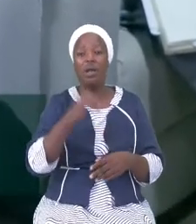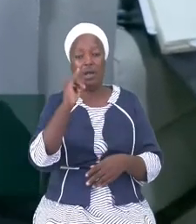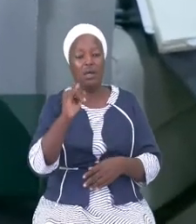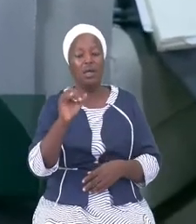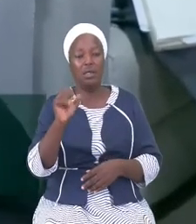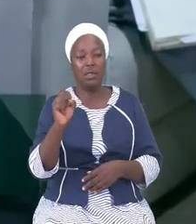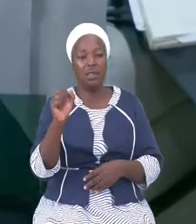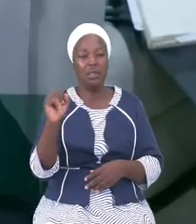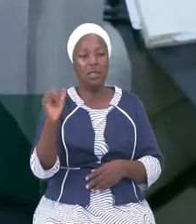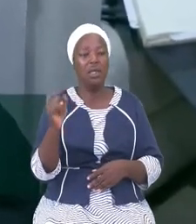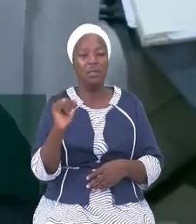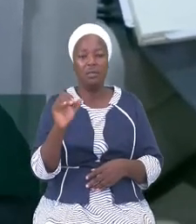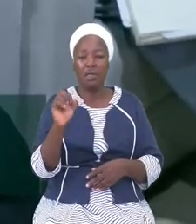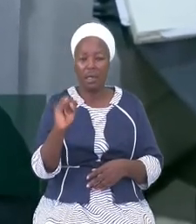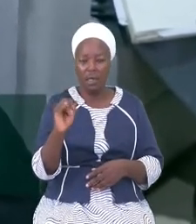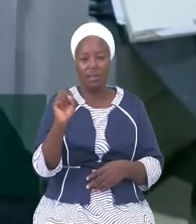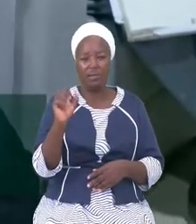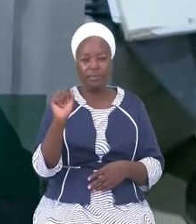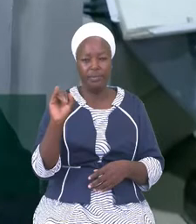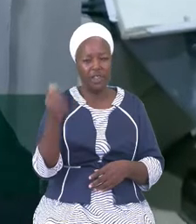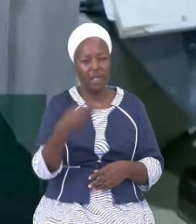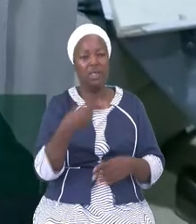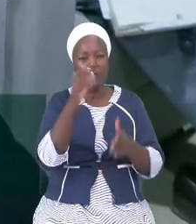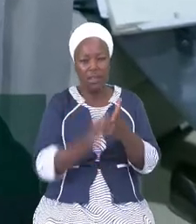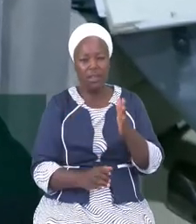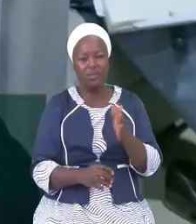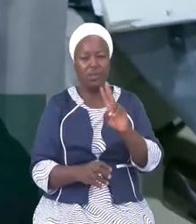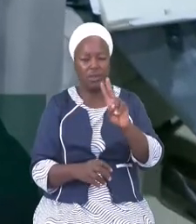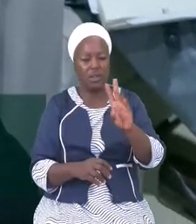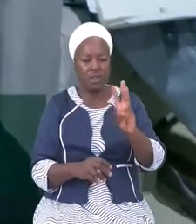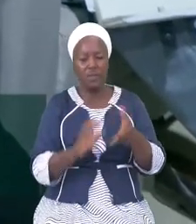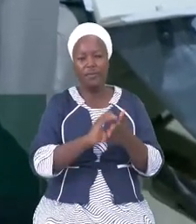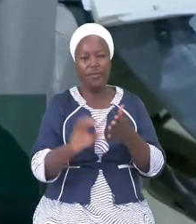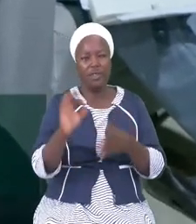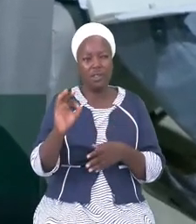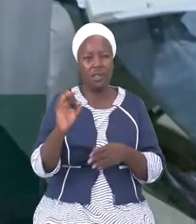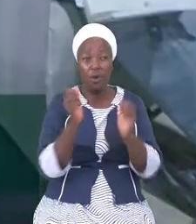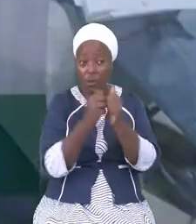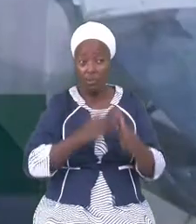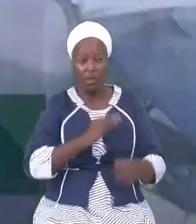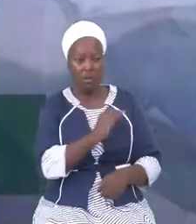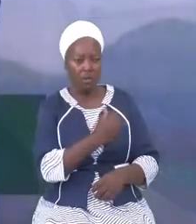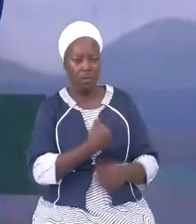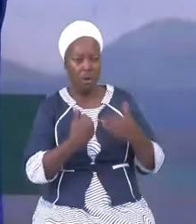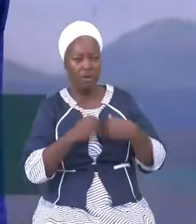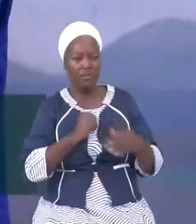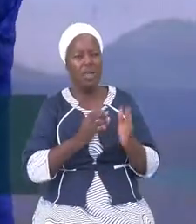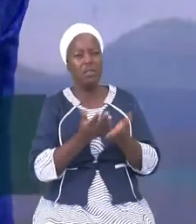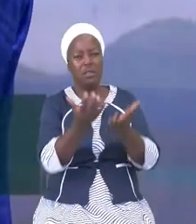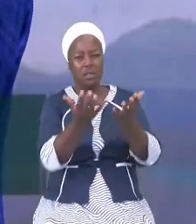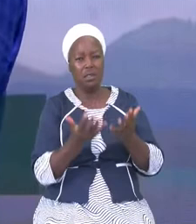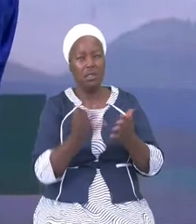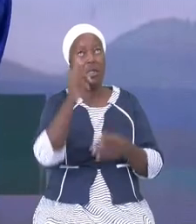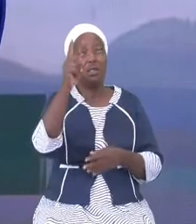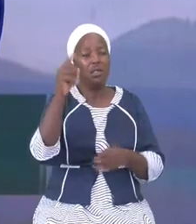Isaiah chapter 26 in verse 9. With my soul have I desired thee in